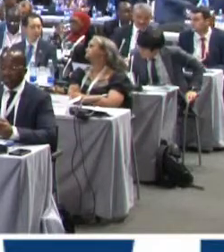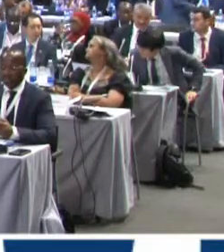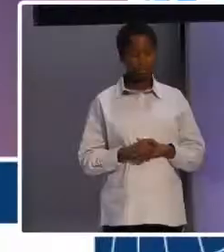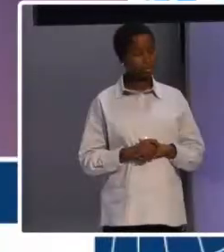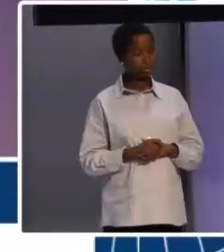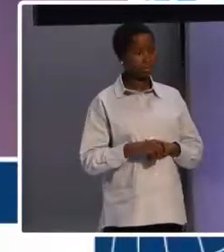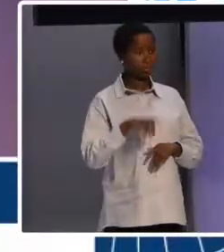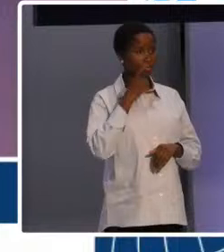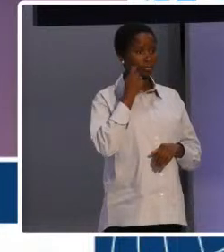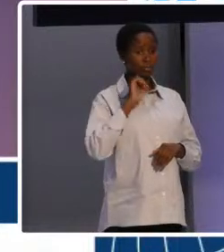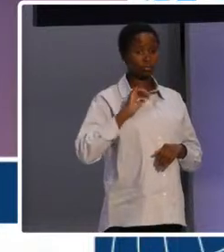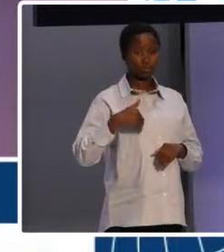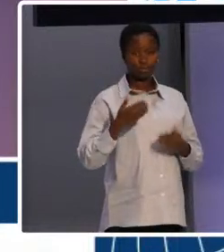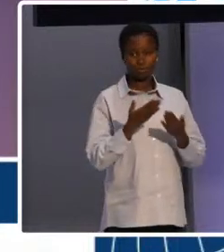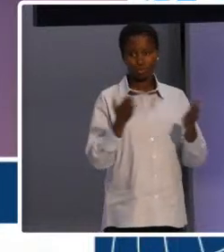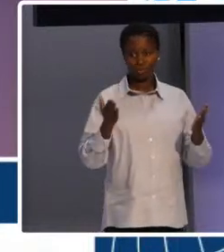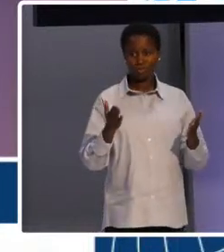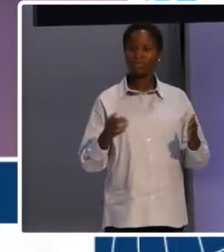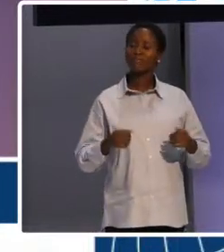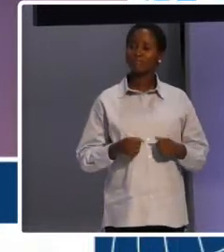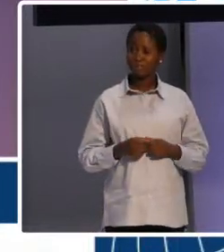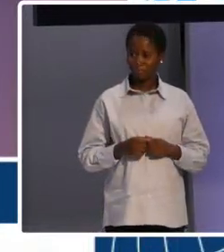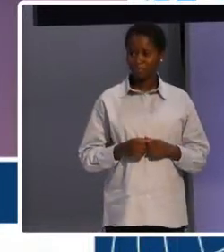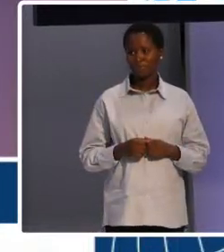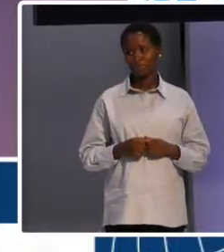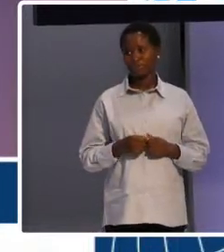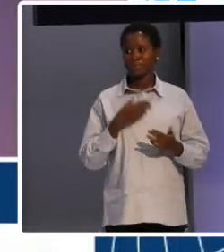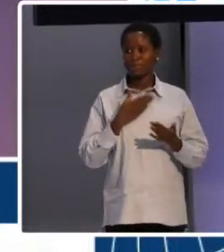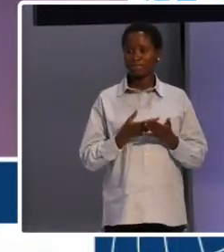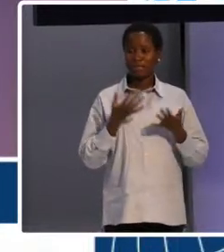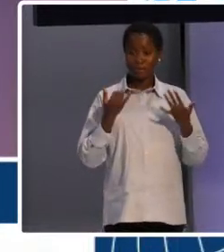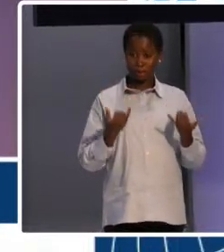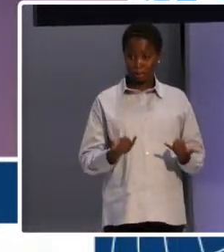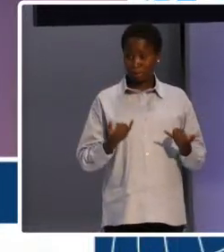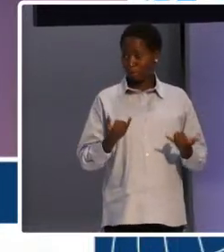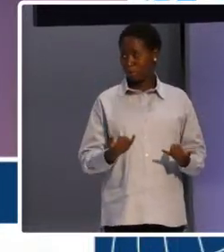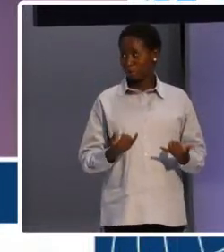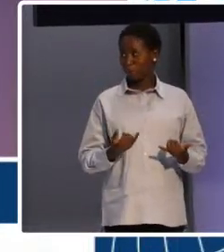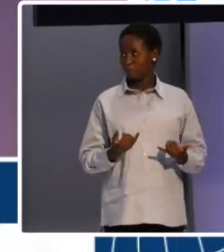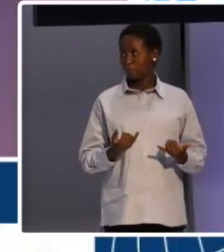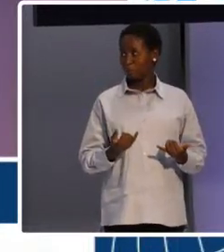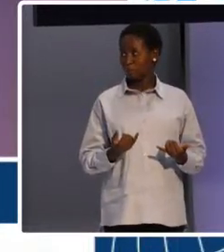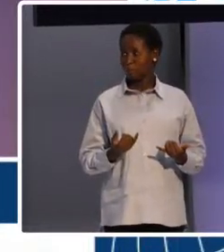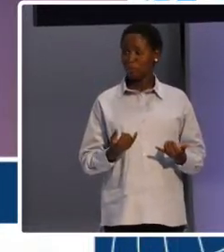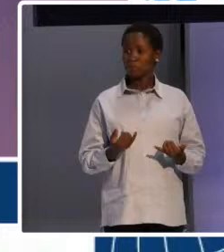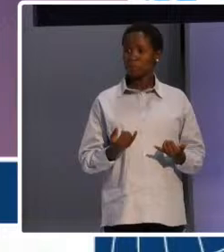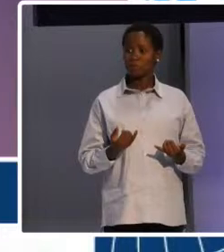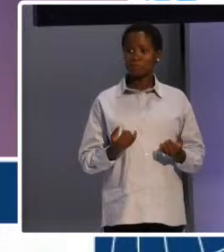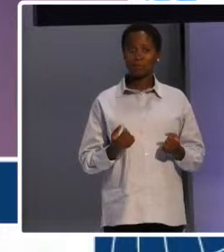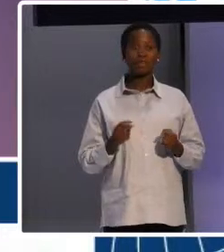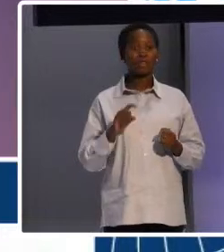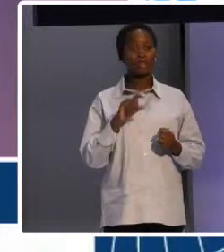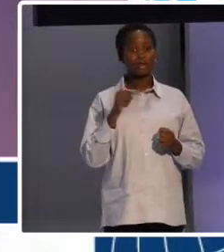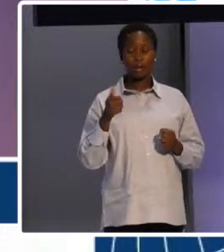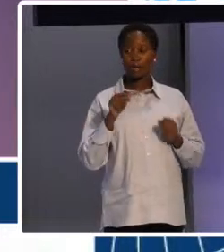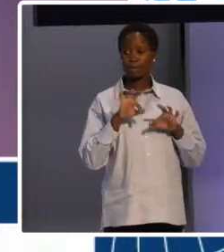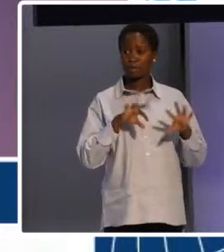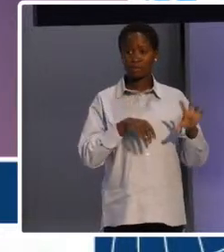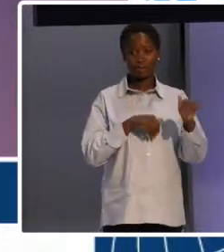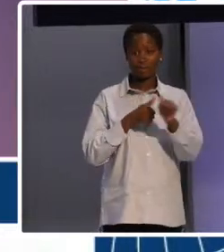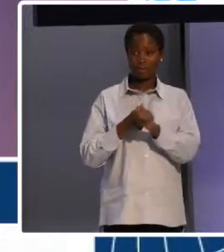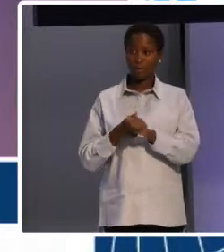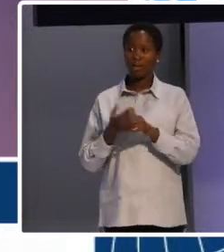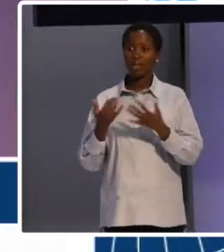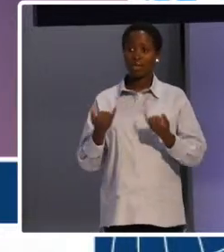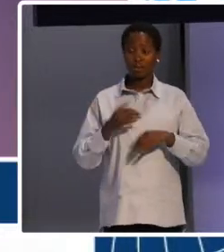Ladies and gentlemen, thank you very kindly for allowing this moment for the top table to take their leave. At this time, you're free for